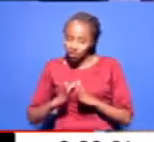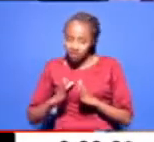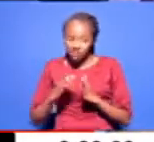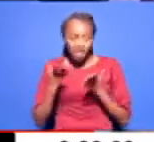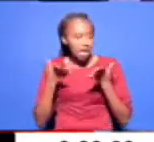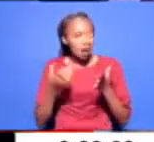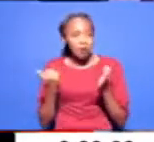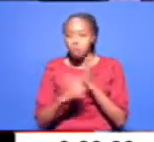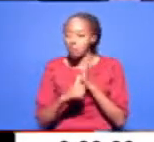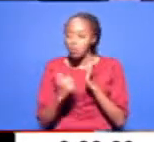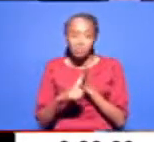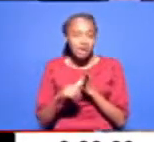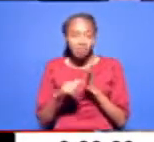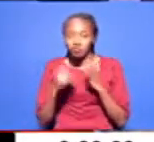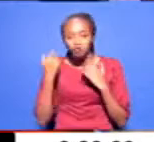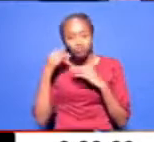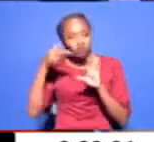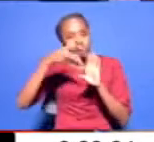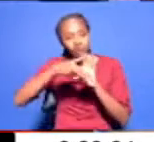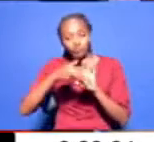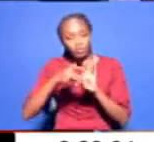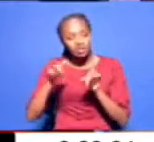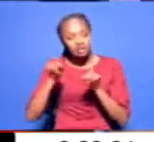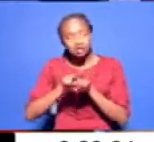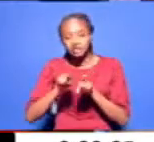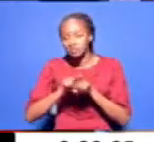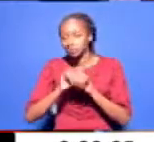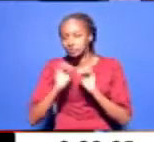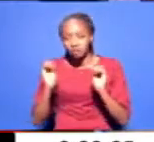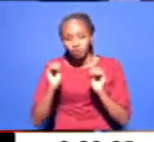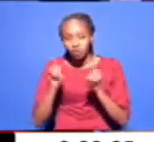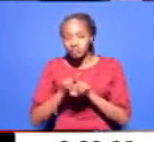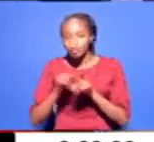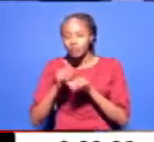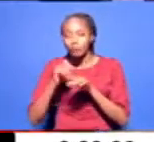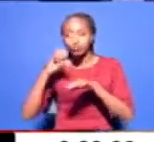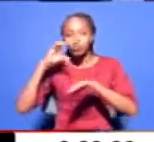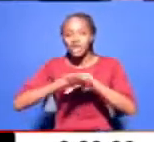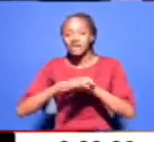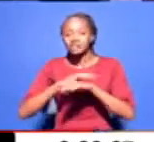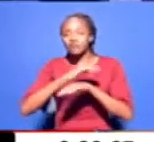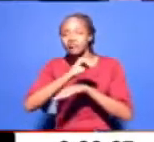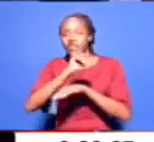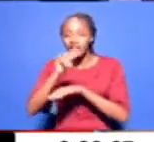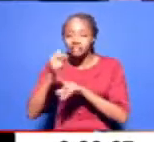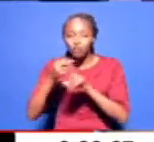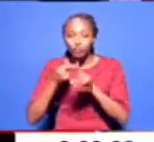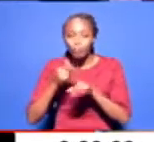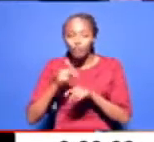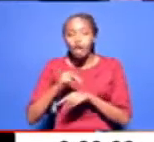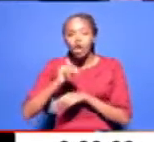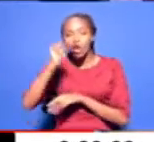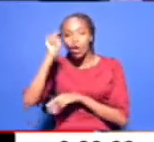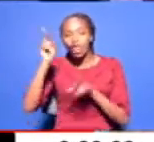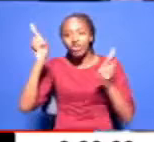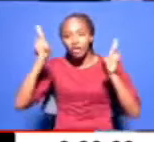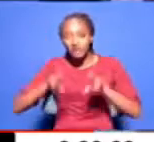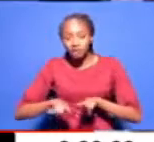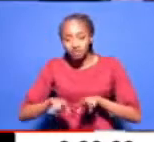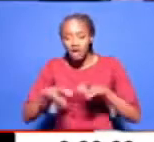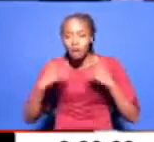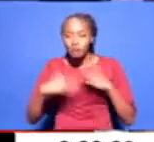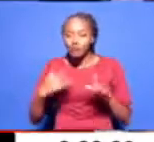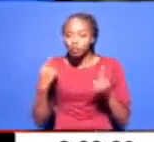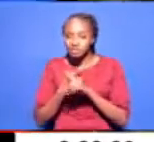yeyote ya kupata fertilizer. Ile ilikuwa huko North Rift, fertilizer imeanza kufika, players wamekuwa wengi,